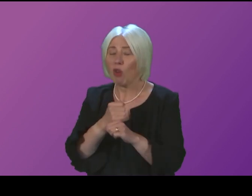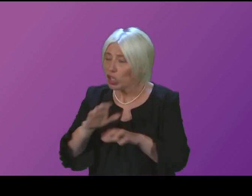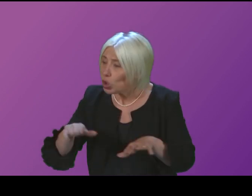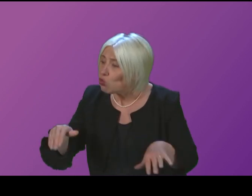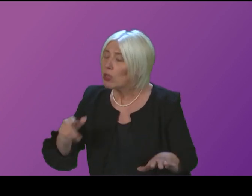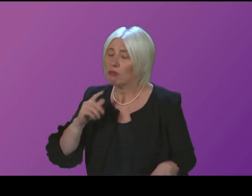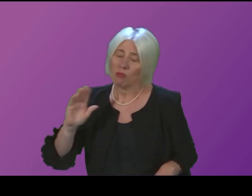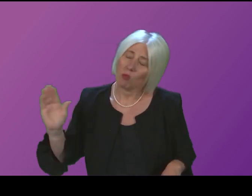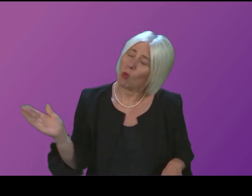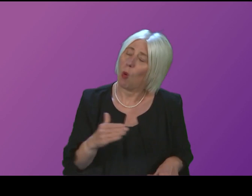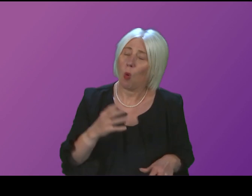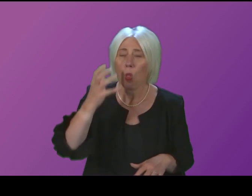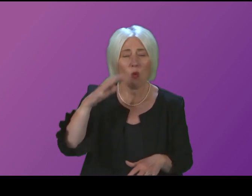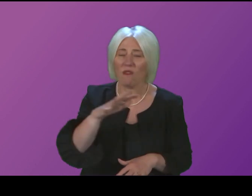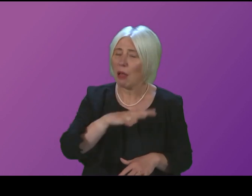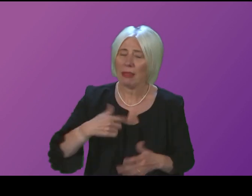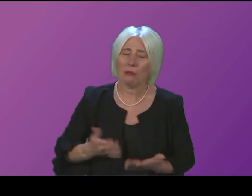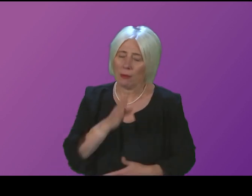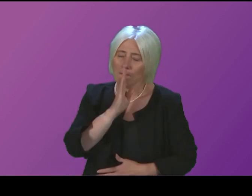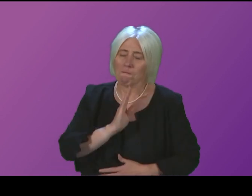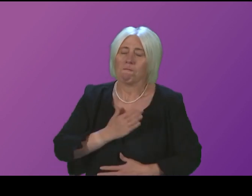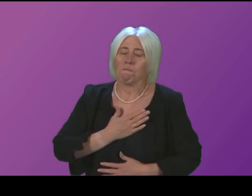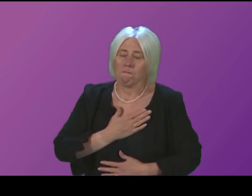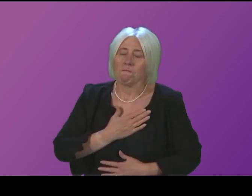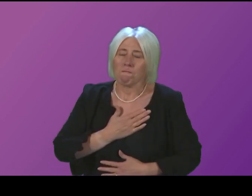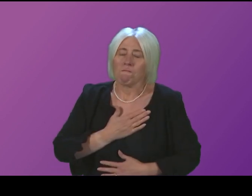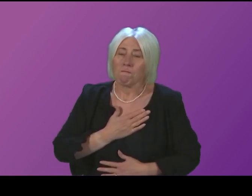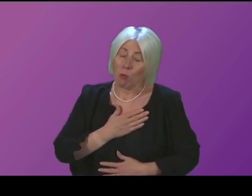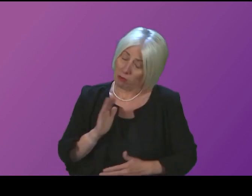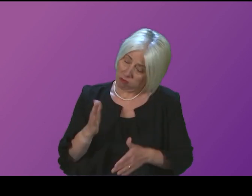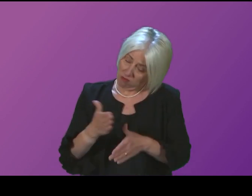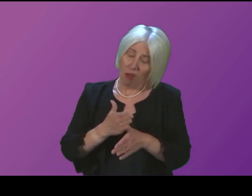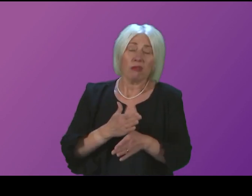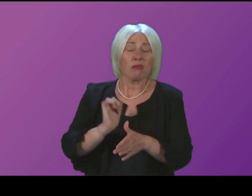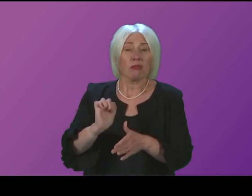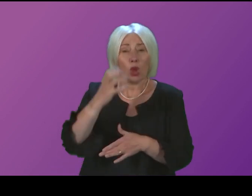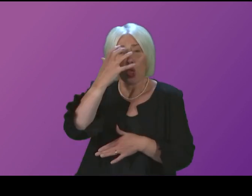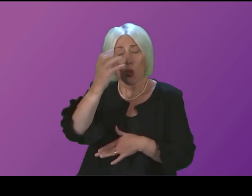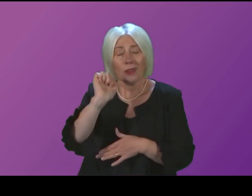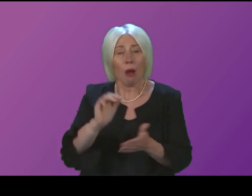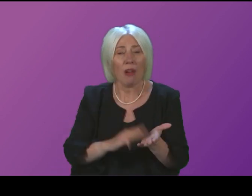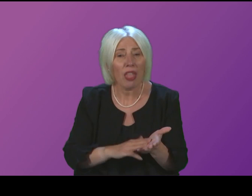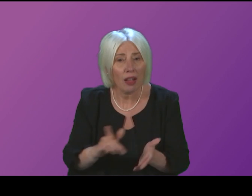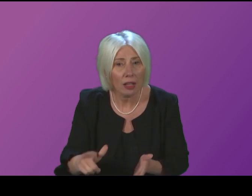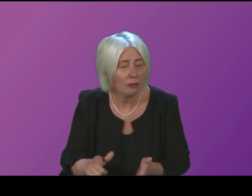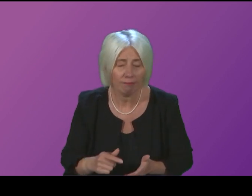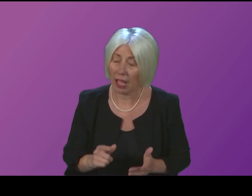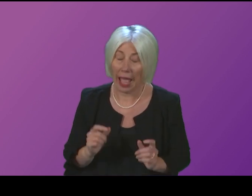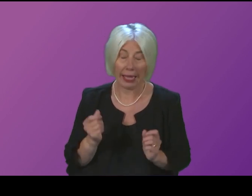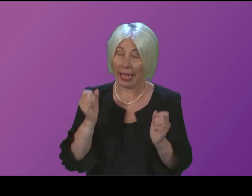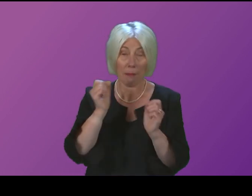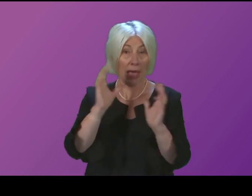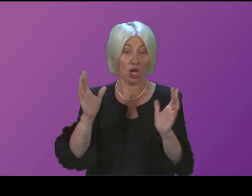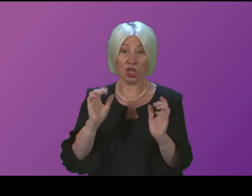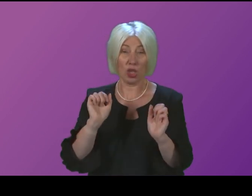at this time of deep sadness. First and foremost, the Queen was a mother, and I cannot imagine the intense feeling